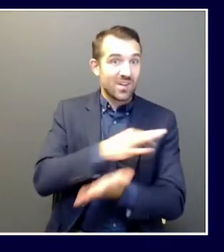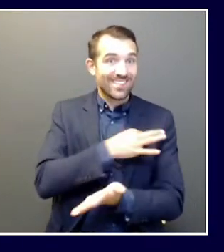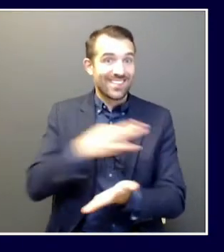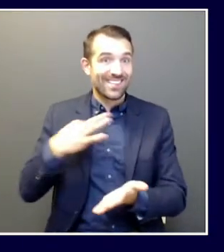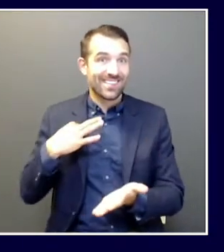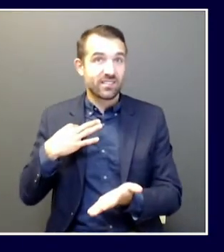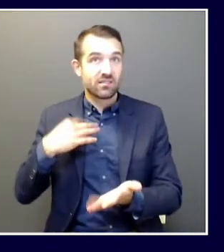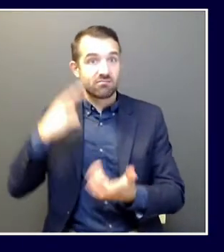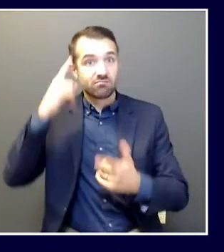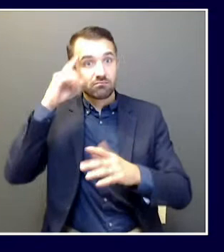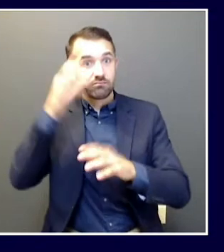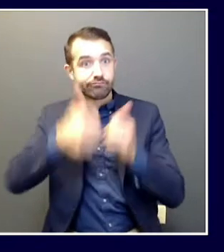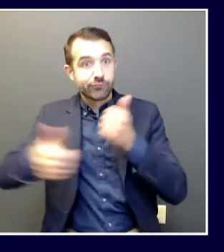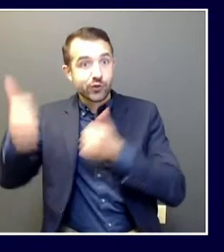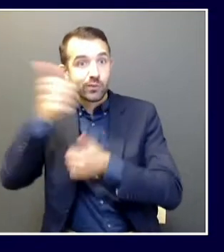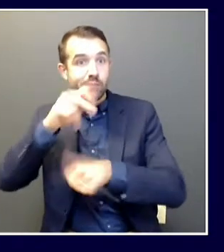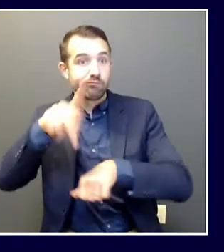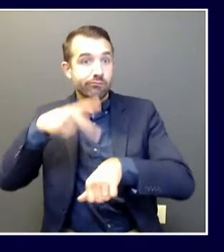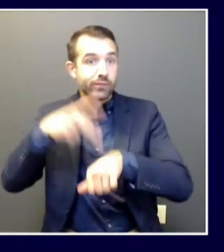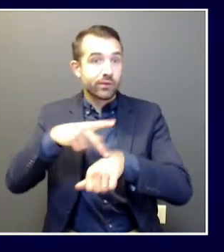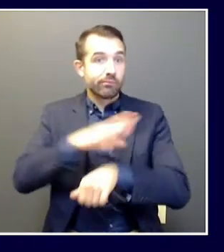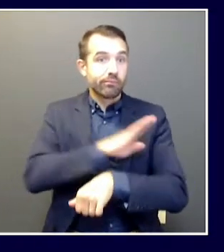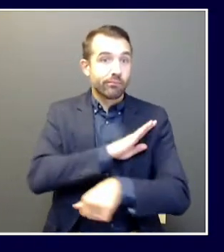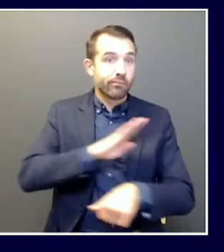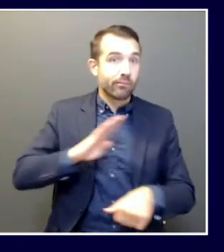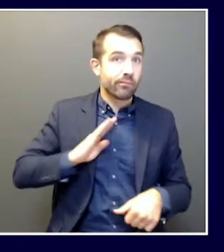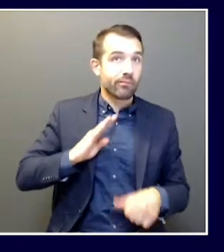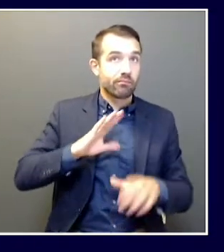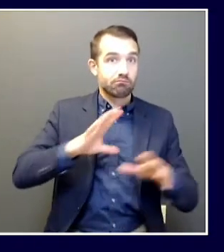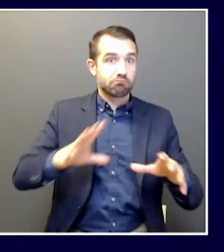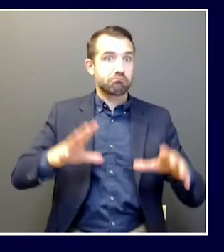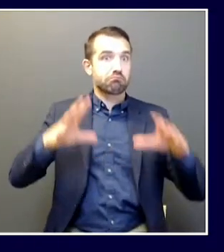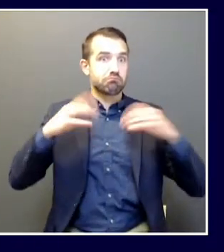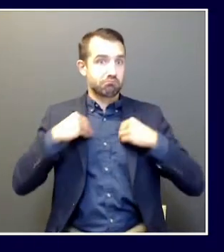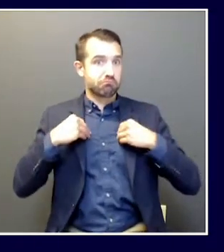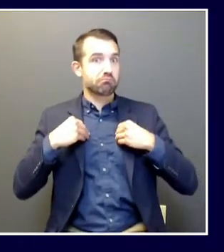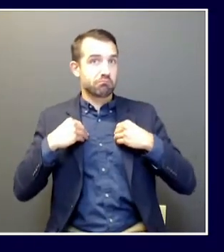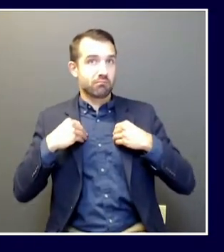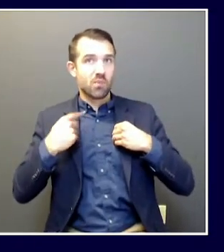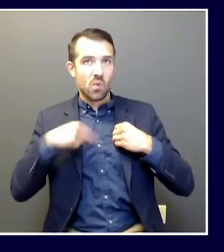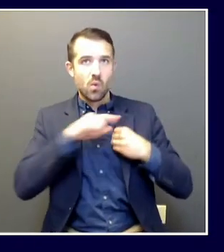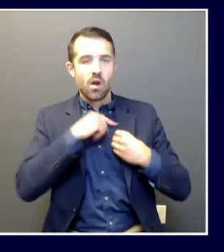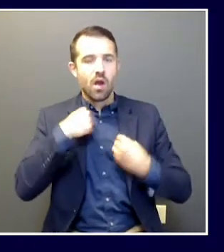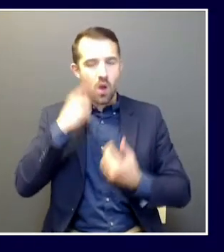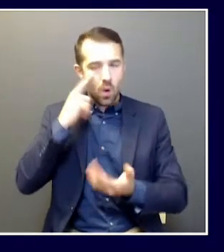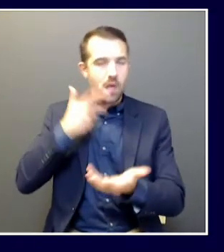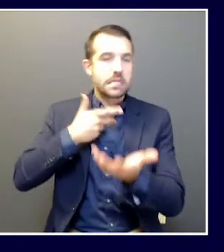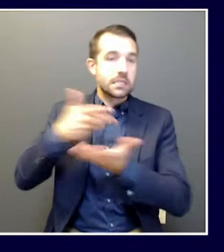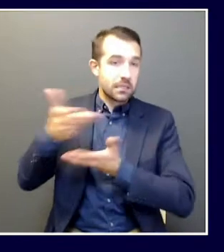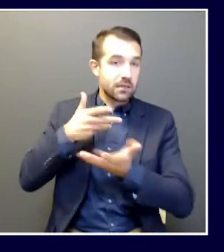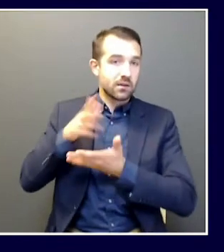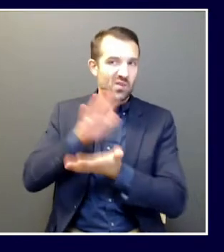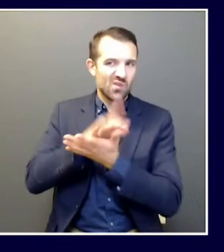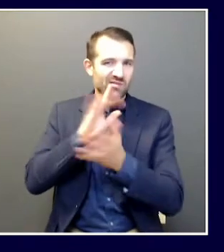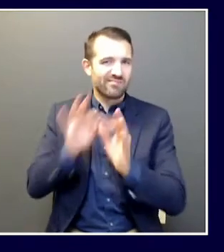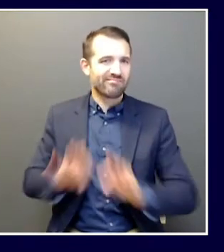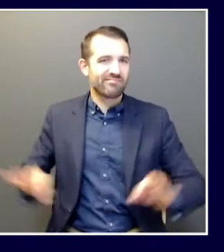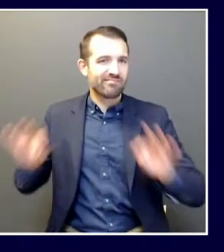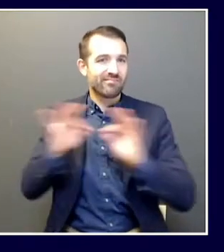school boards. So we will continue to work with our schools to keep kids, school staff, and teachers as safe as